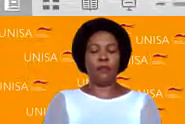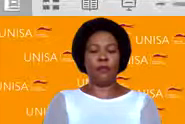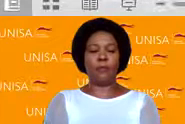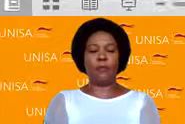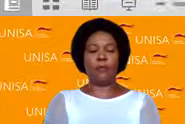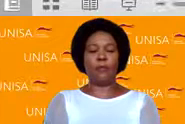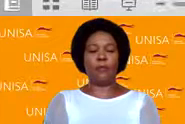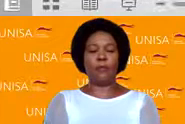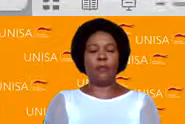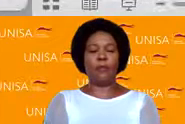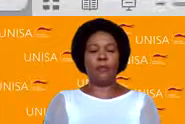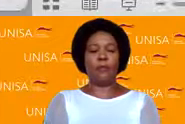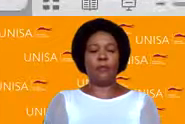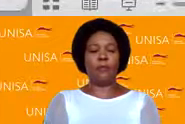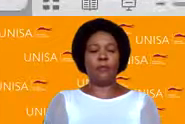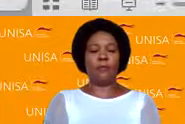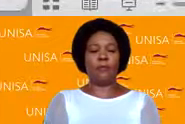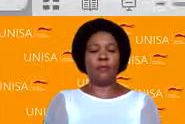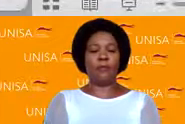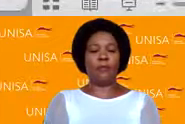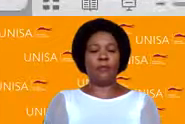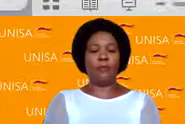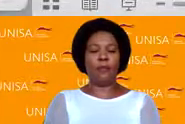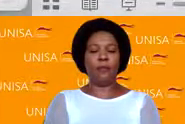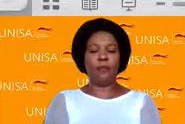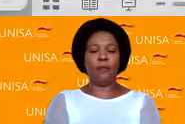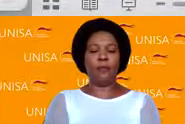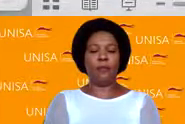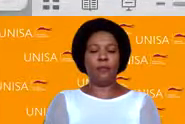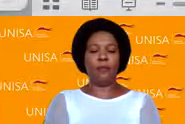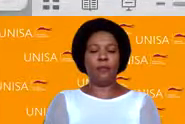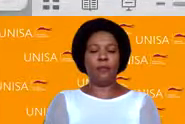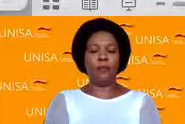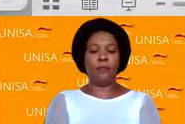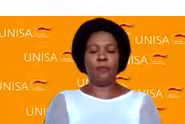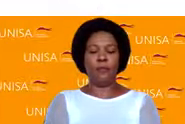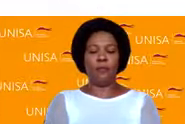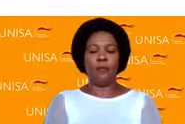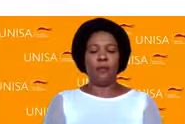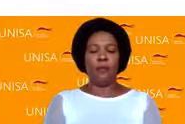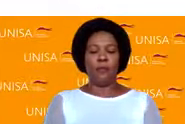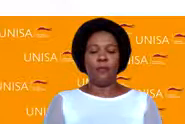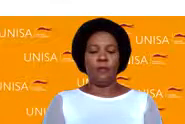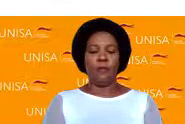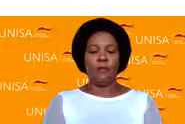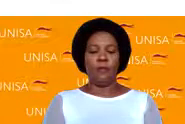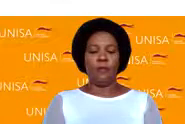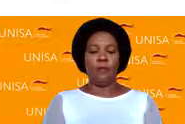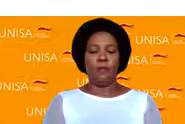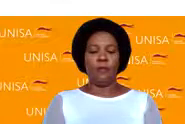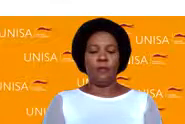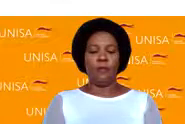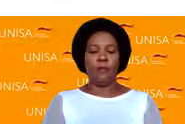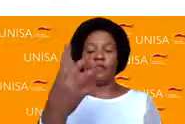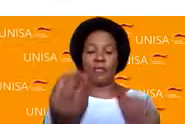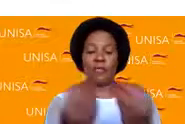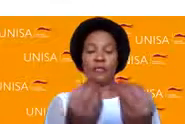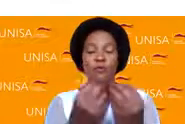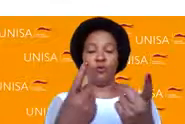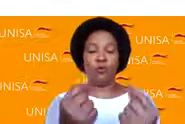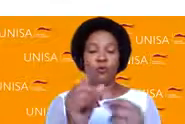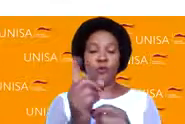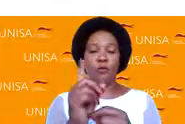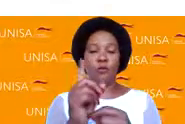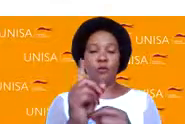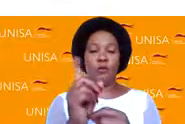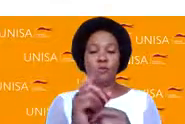Okay, so let me just open the browser over here. So first thing we will do is I'll just log